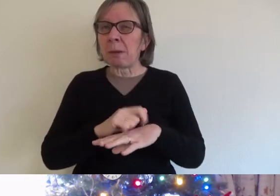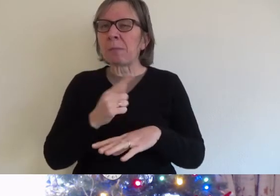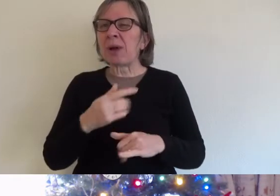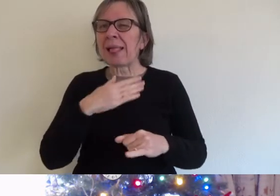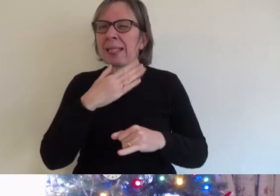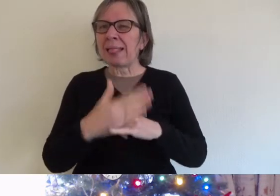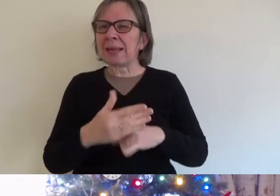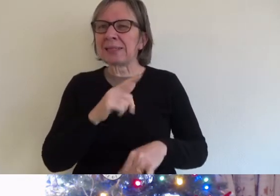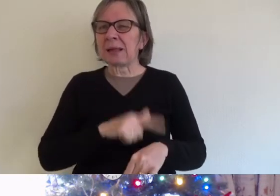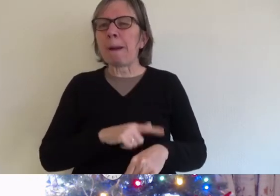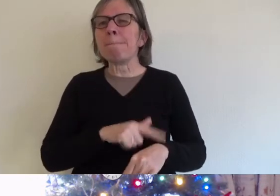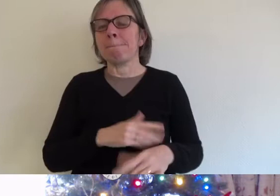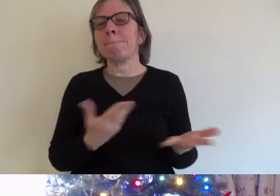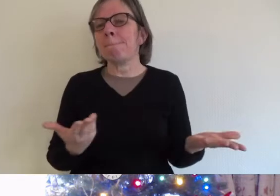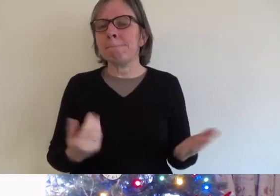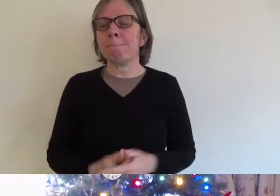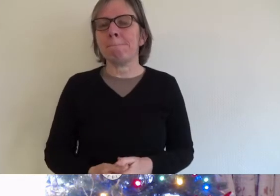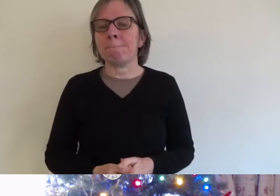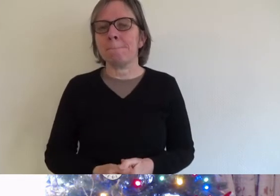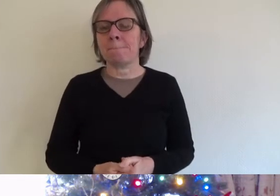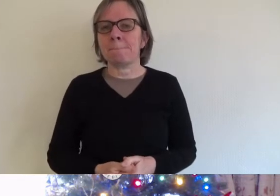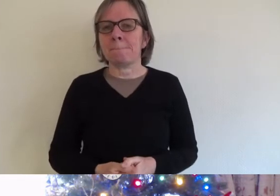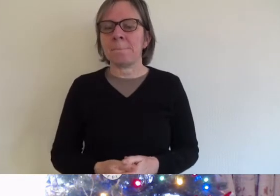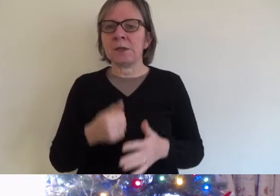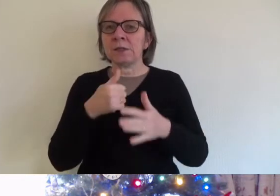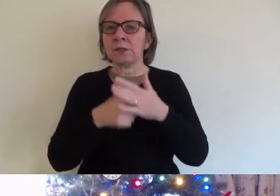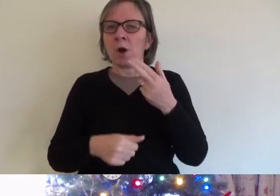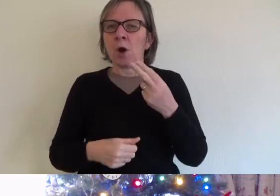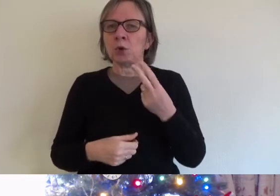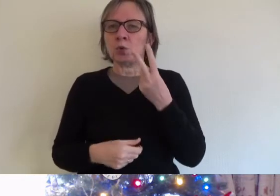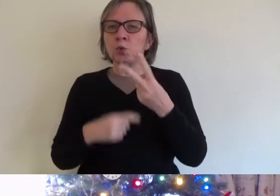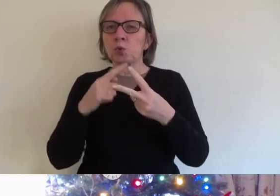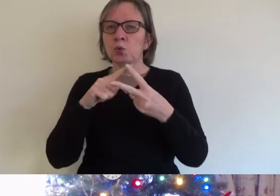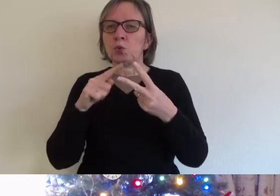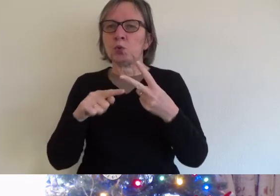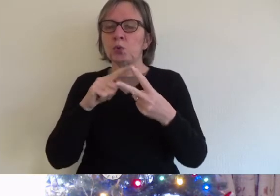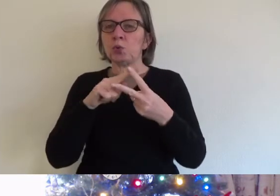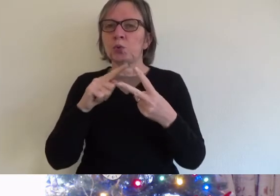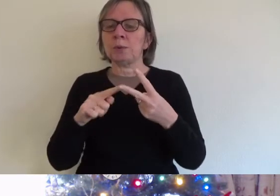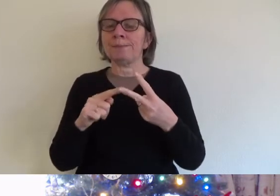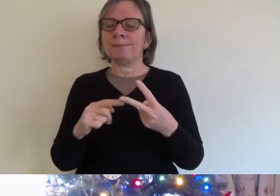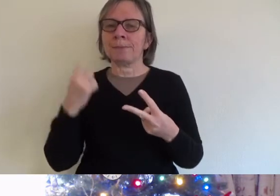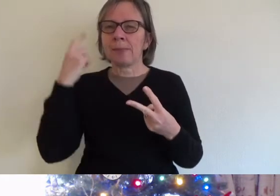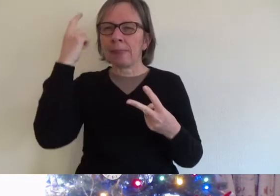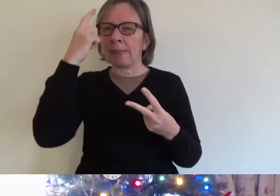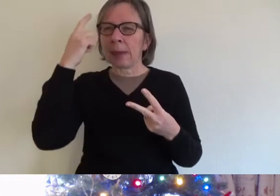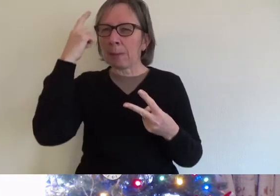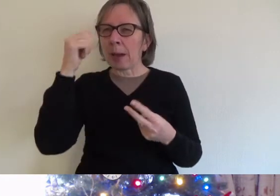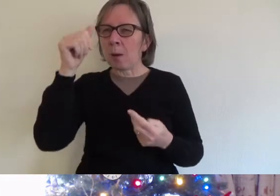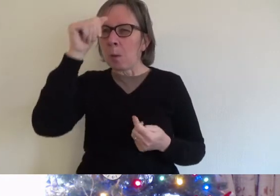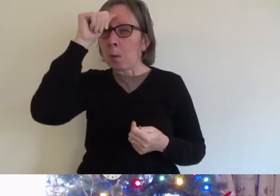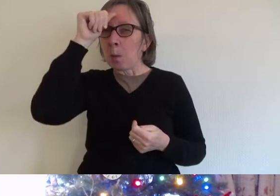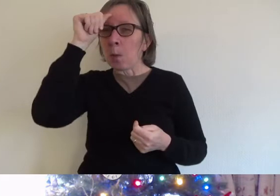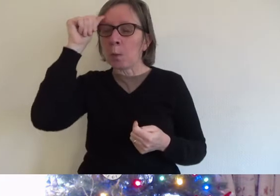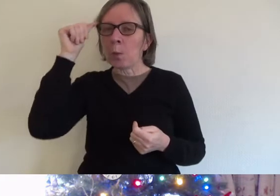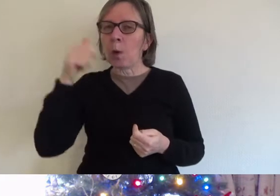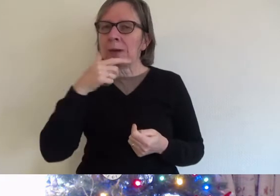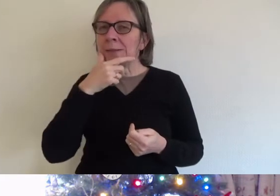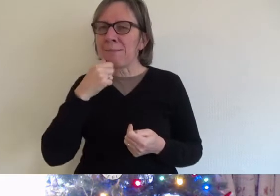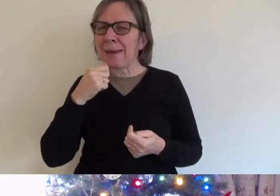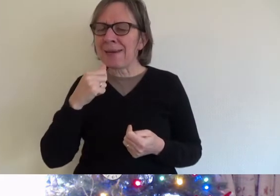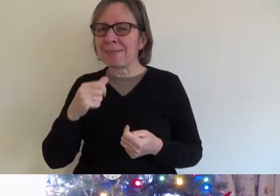time this winter. We're going to start by singing two songs that help us to think a little bit about the wise men and about